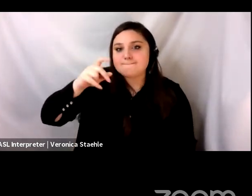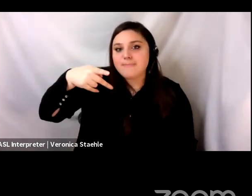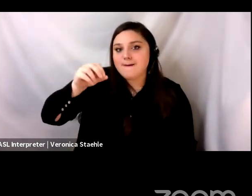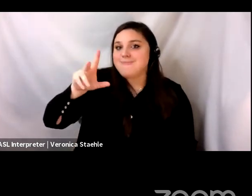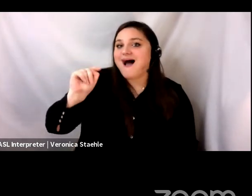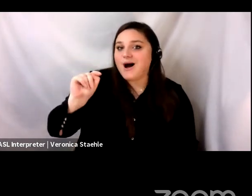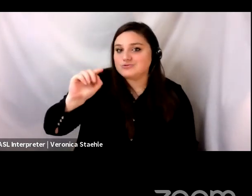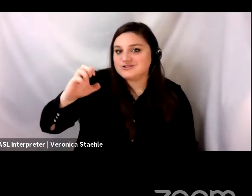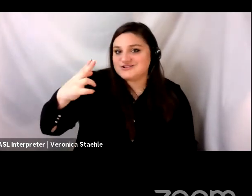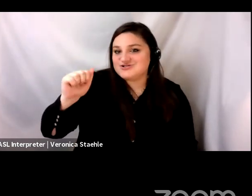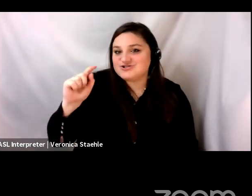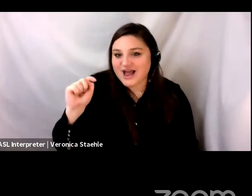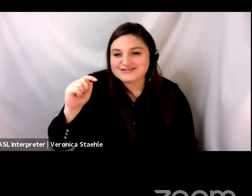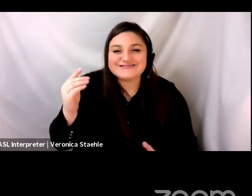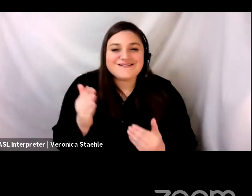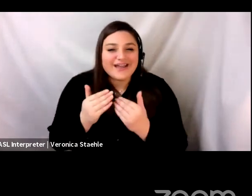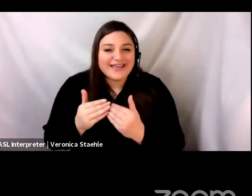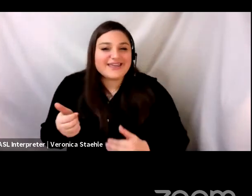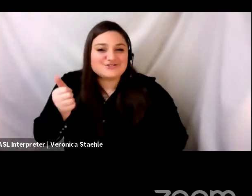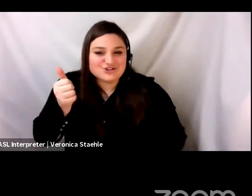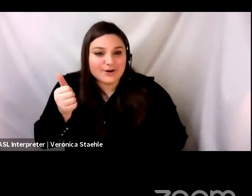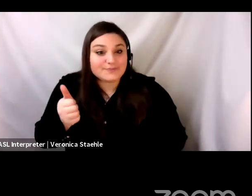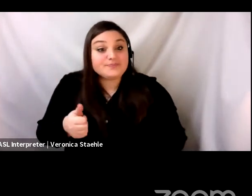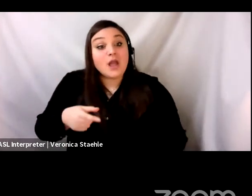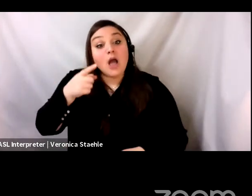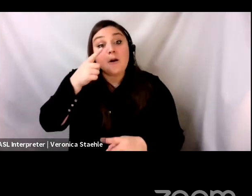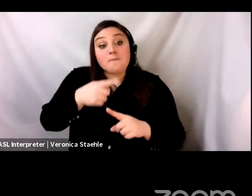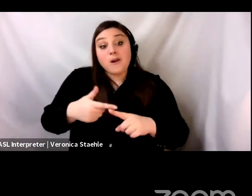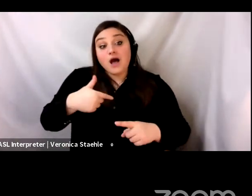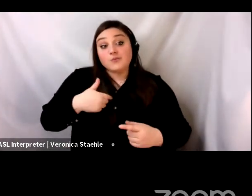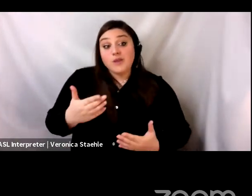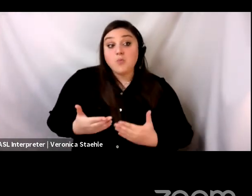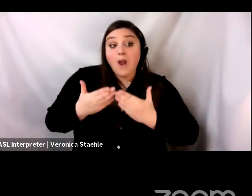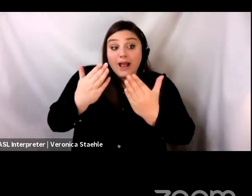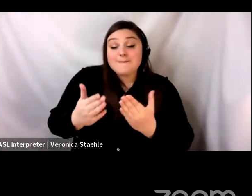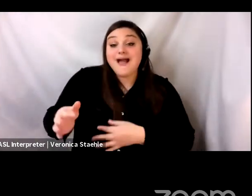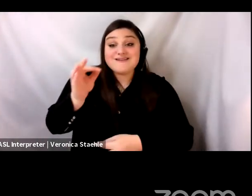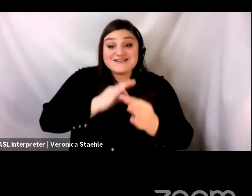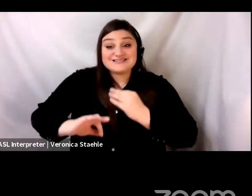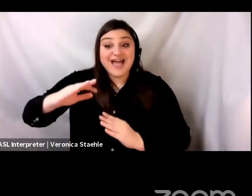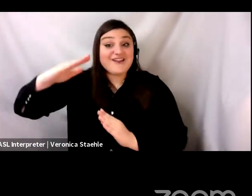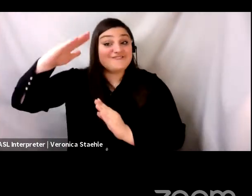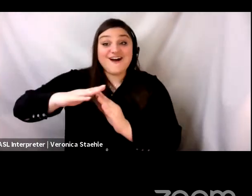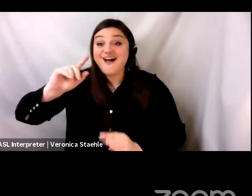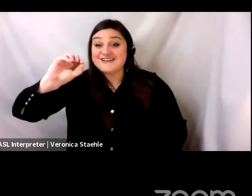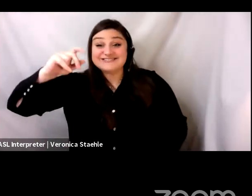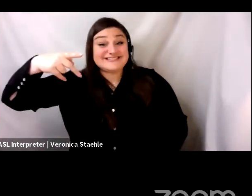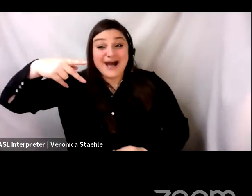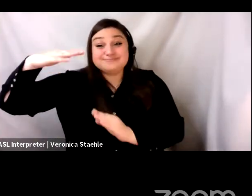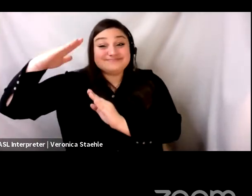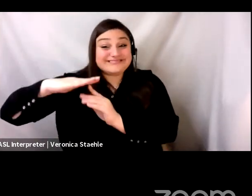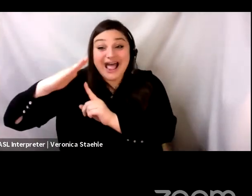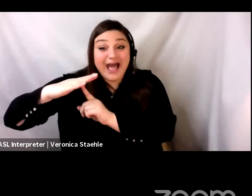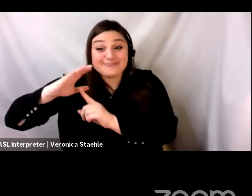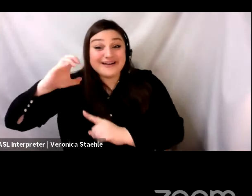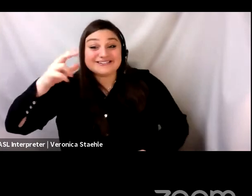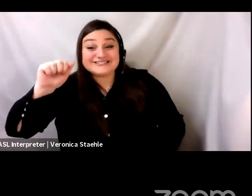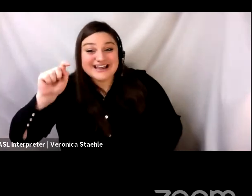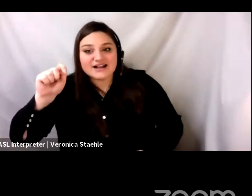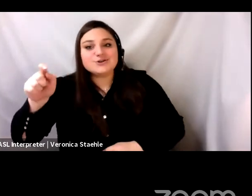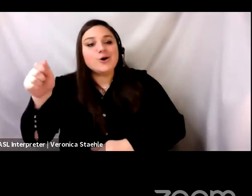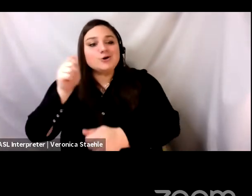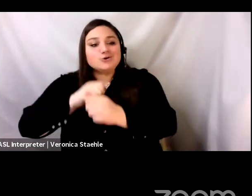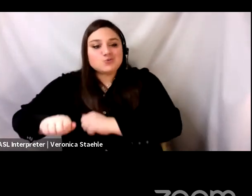recommend that you change your settings from top chat to live chat to ensure that all chat messages appear